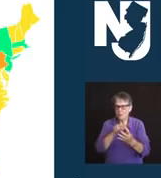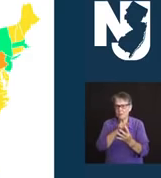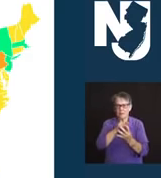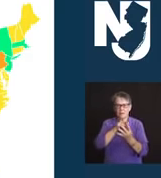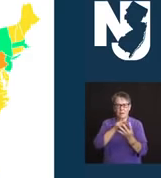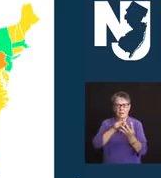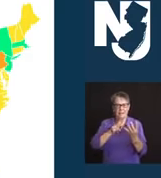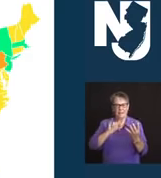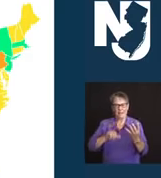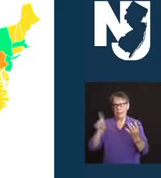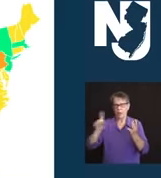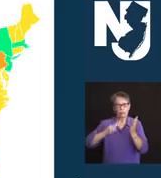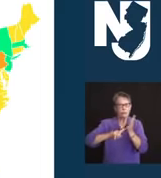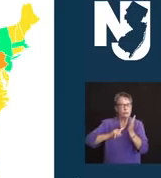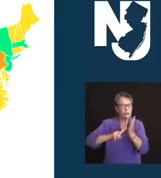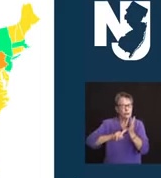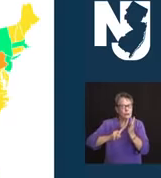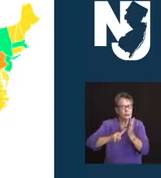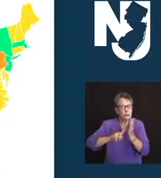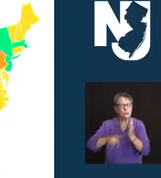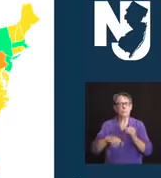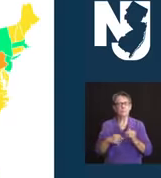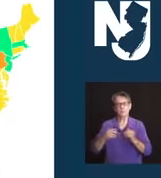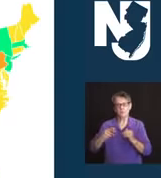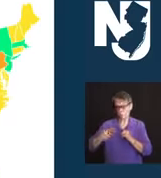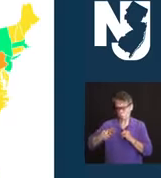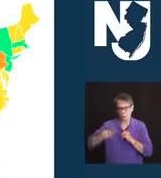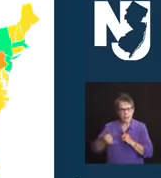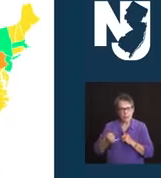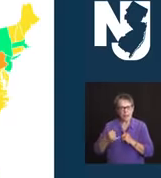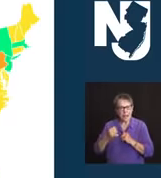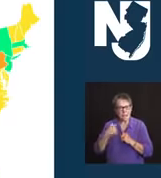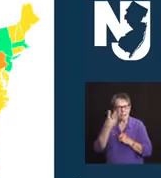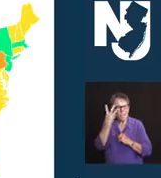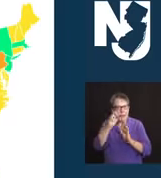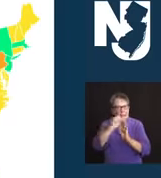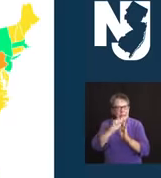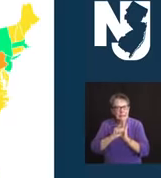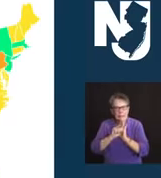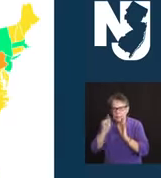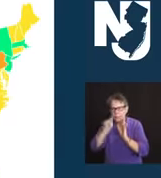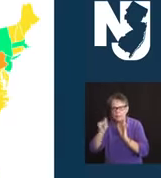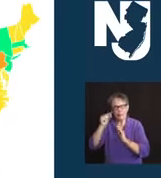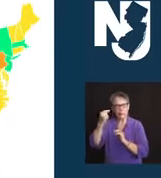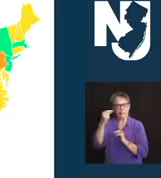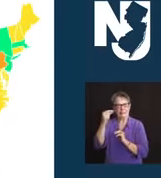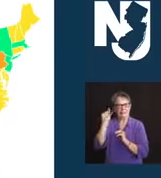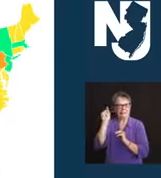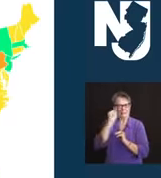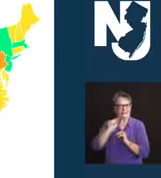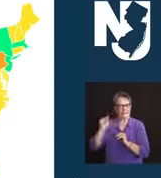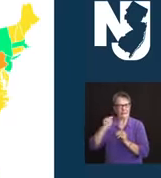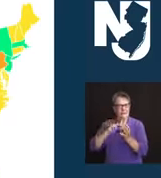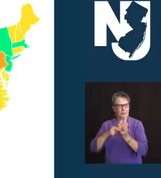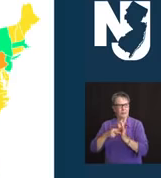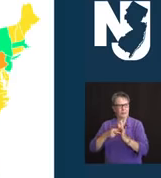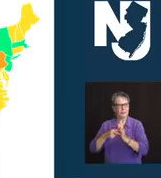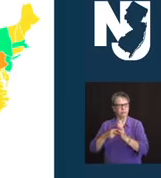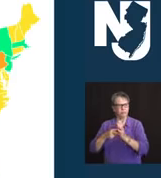research, New Jersey is one of only 4 states in America today which it deems as being on track